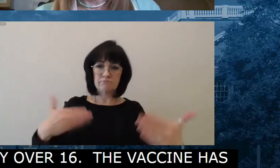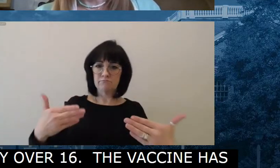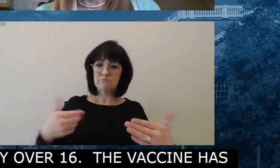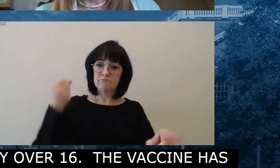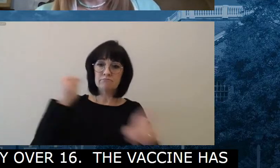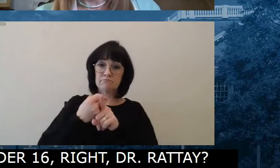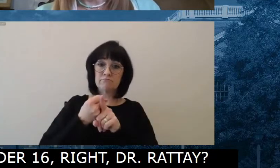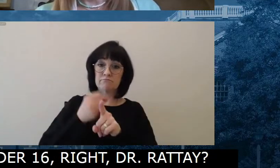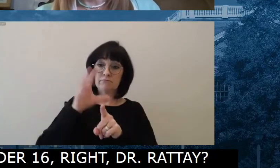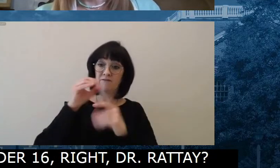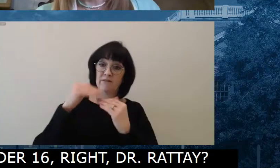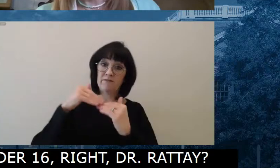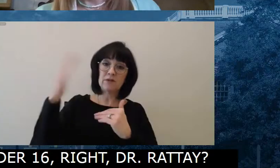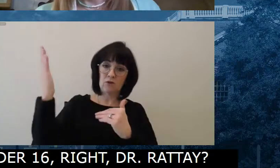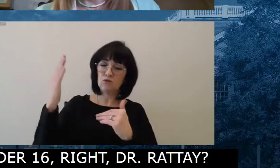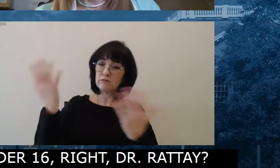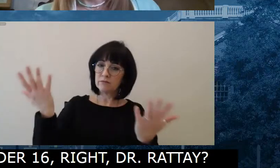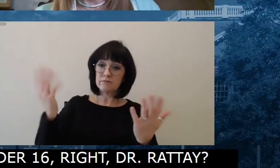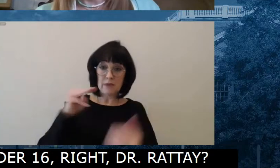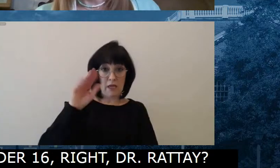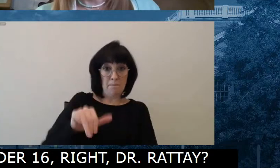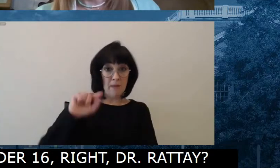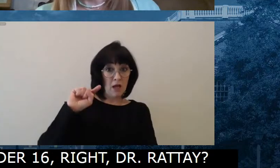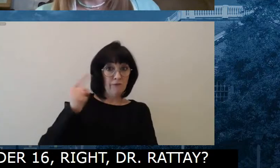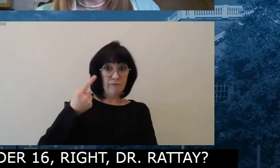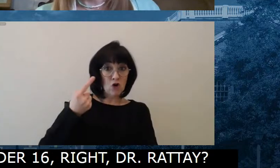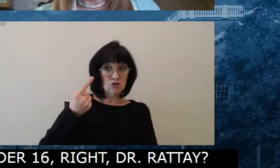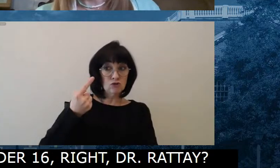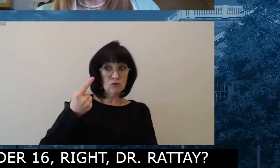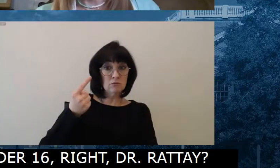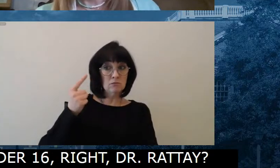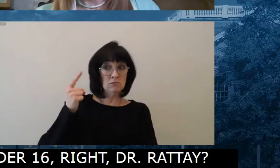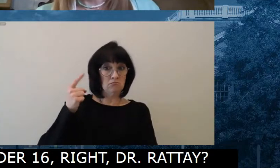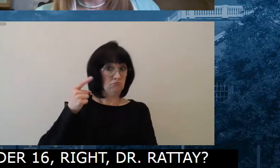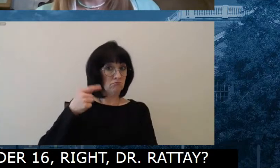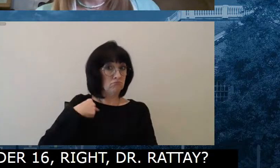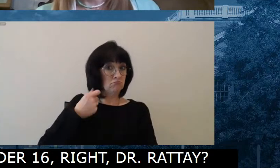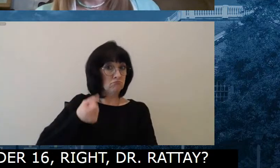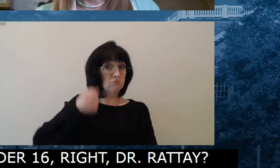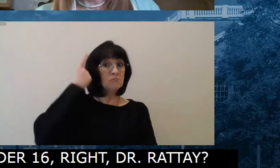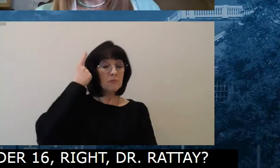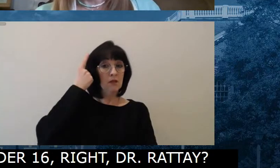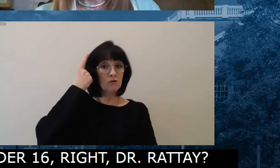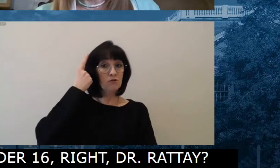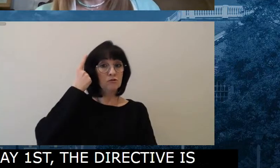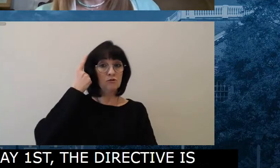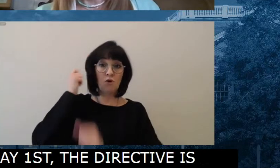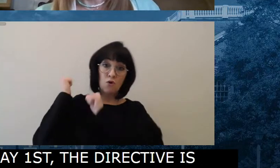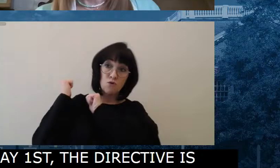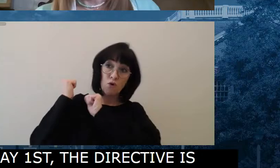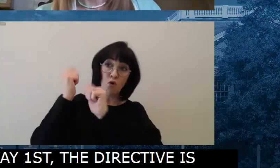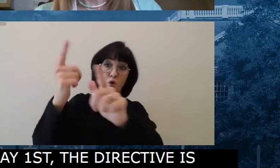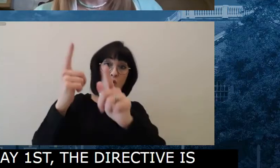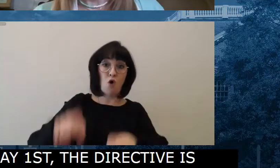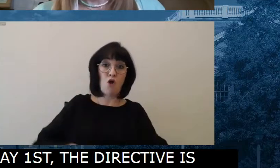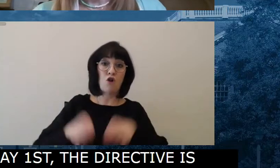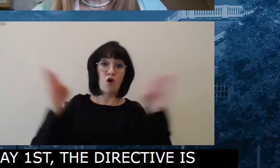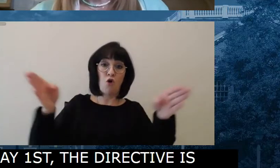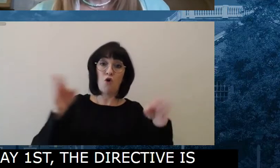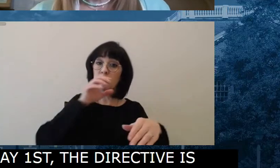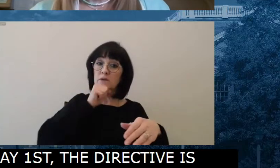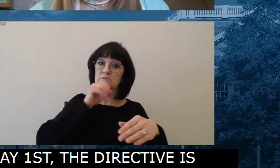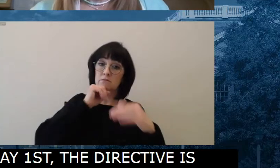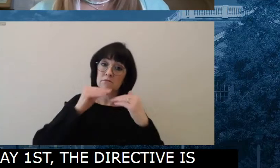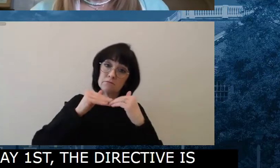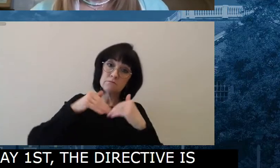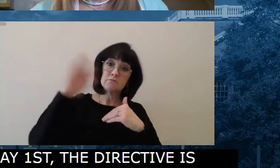May the 1st, the directive will be that it's open to everybody, as I understand the president's challenge to all of us,